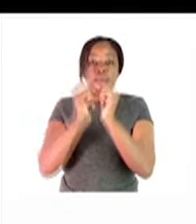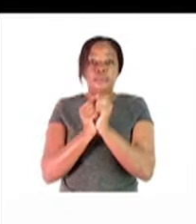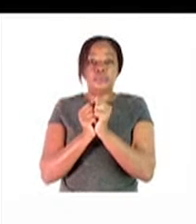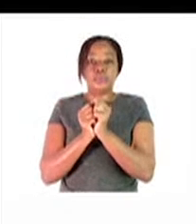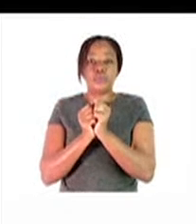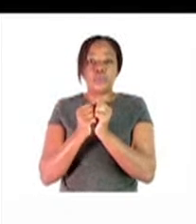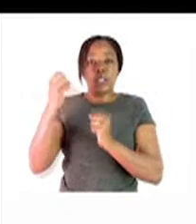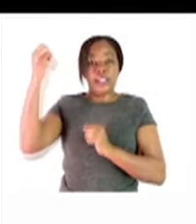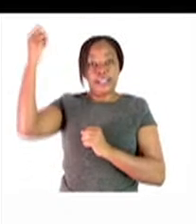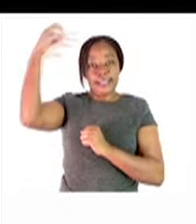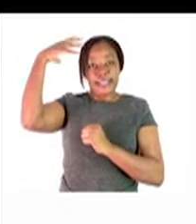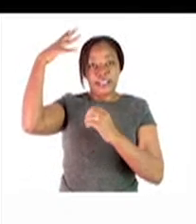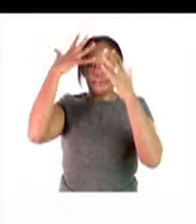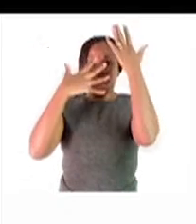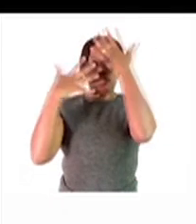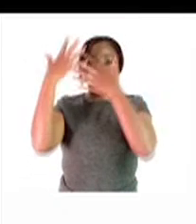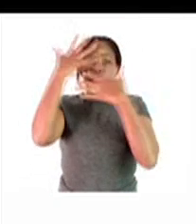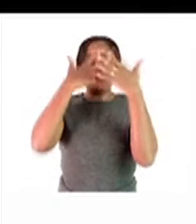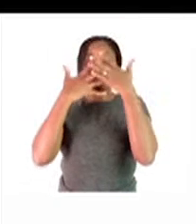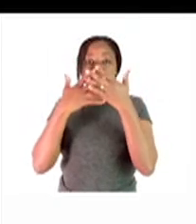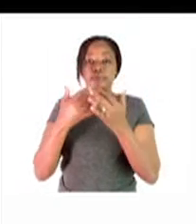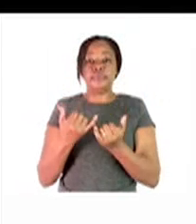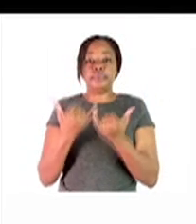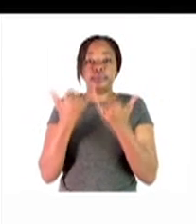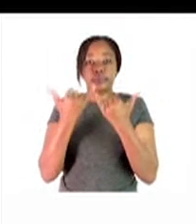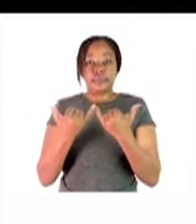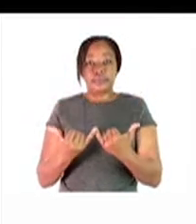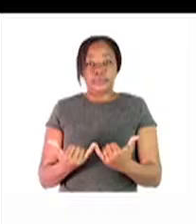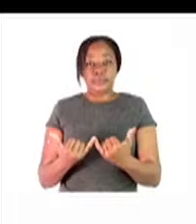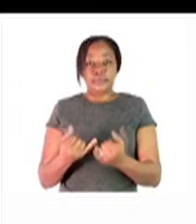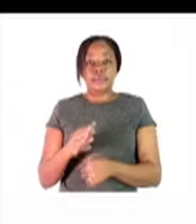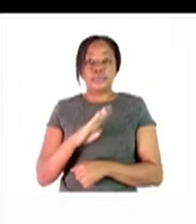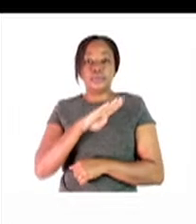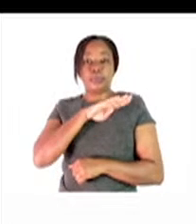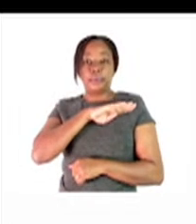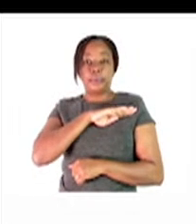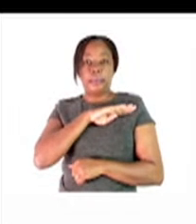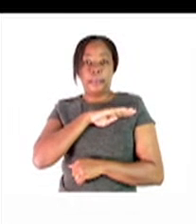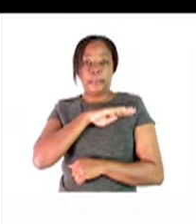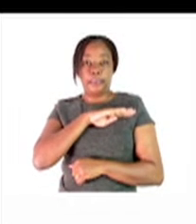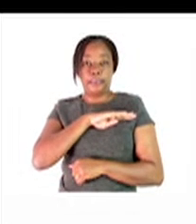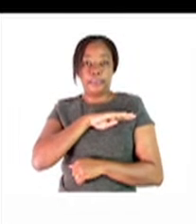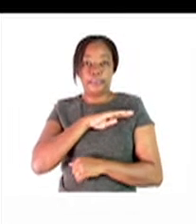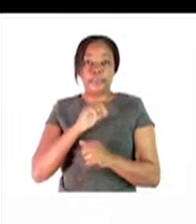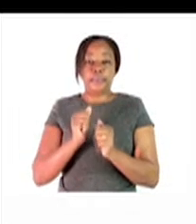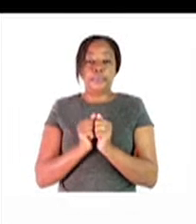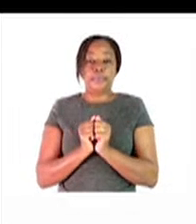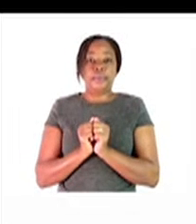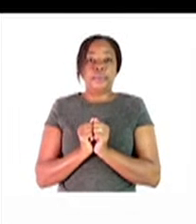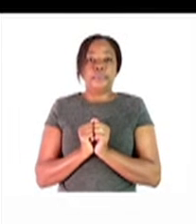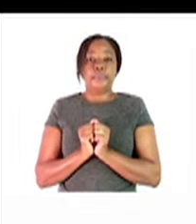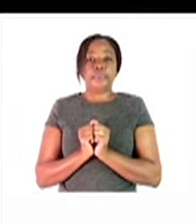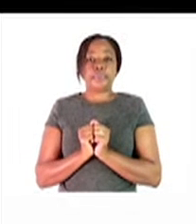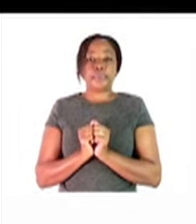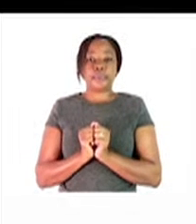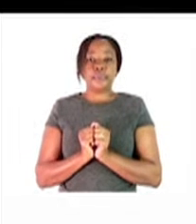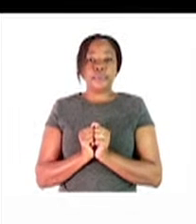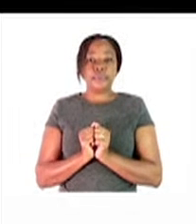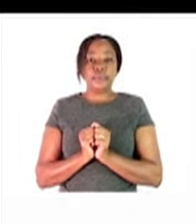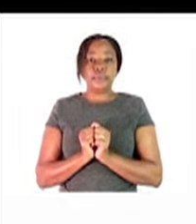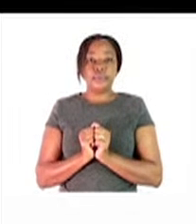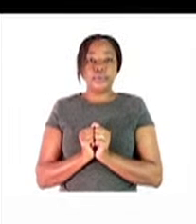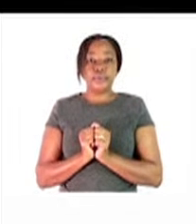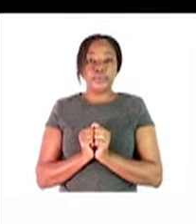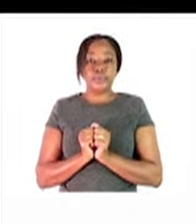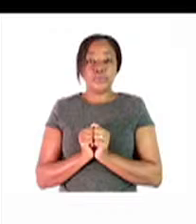bow, foal, town, row, clown, tower, shower, now,